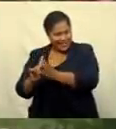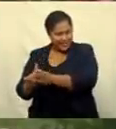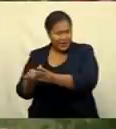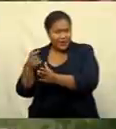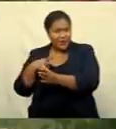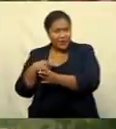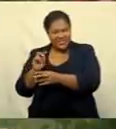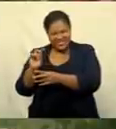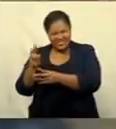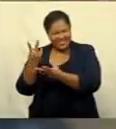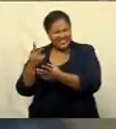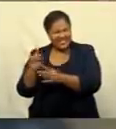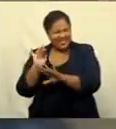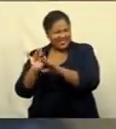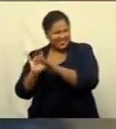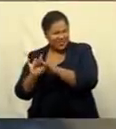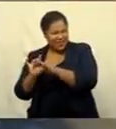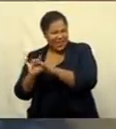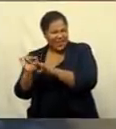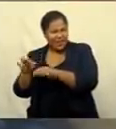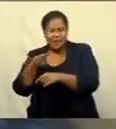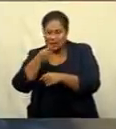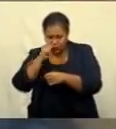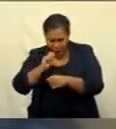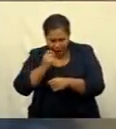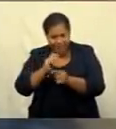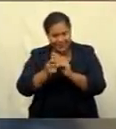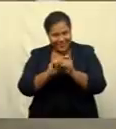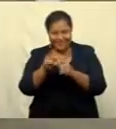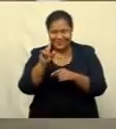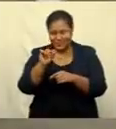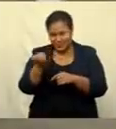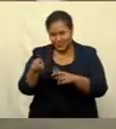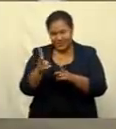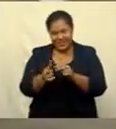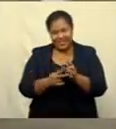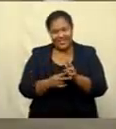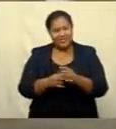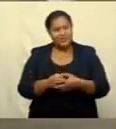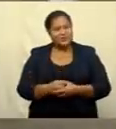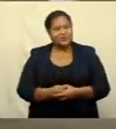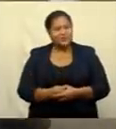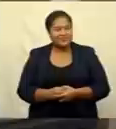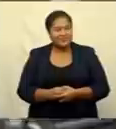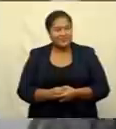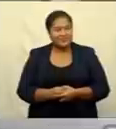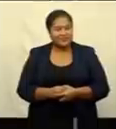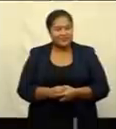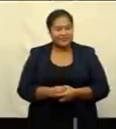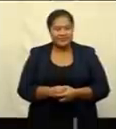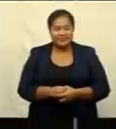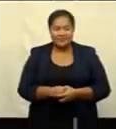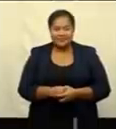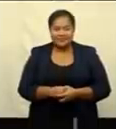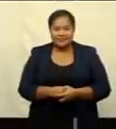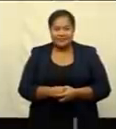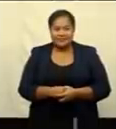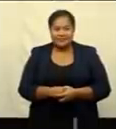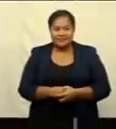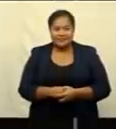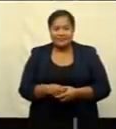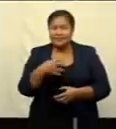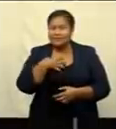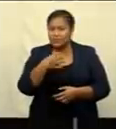secondary contacts. Swab tests were also done at the villages. Felipe Naikaso, FBC News.